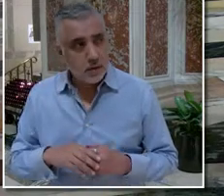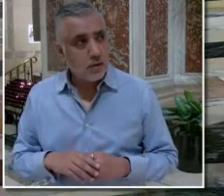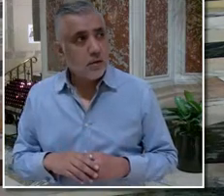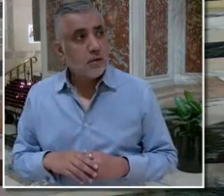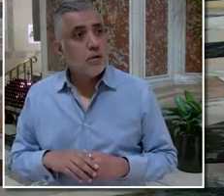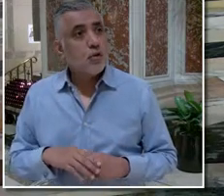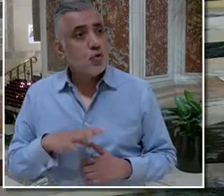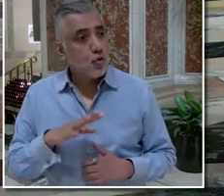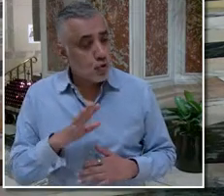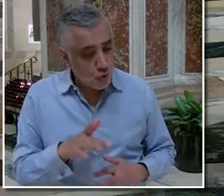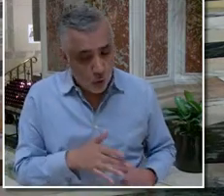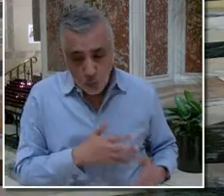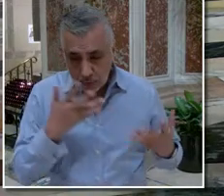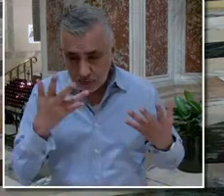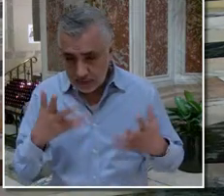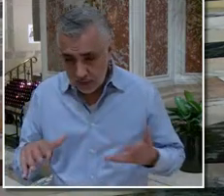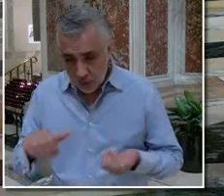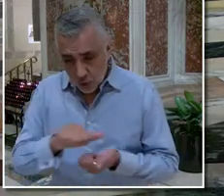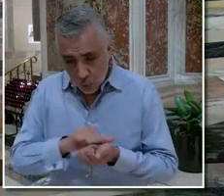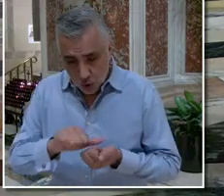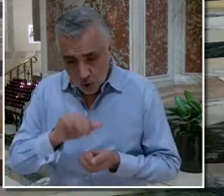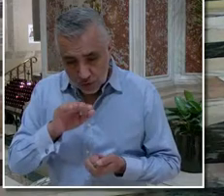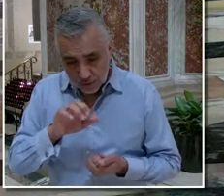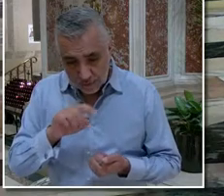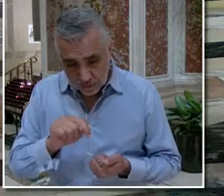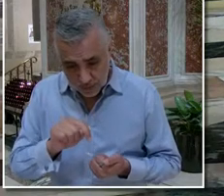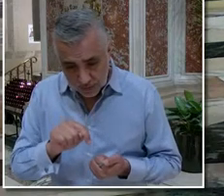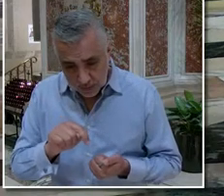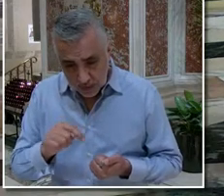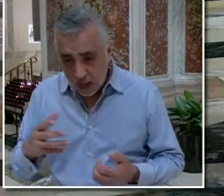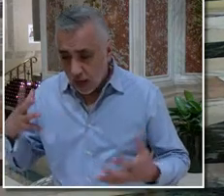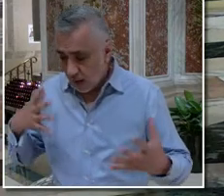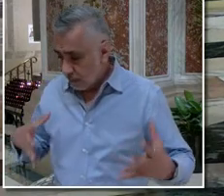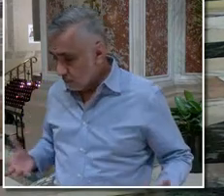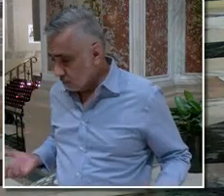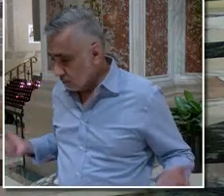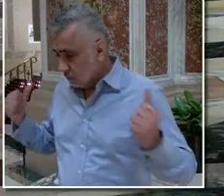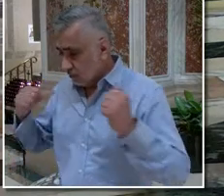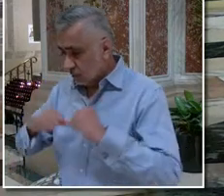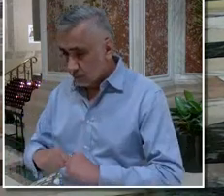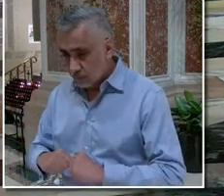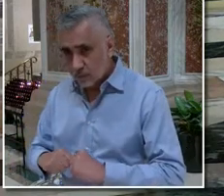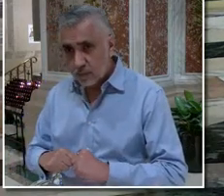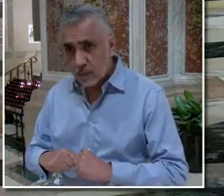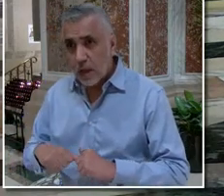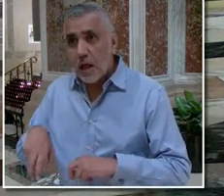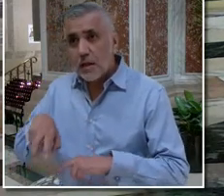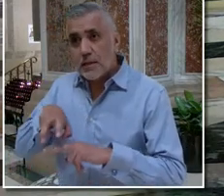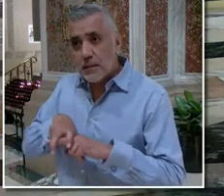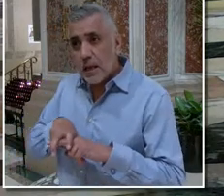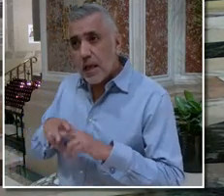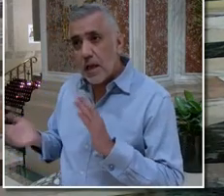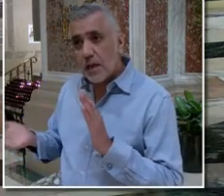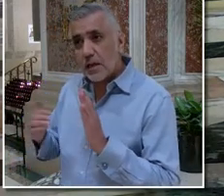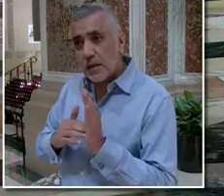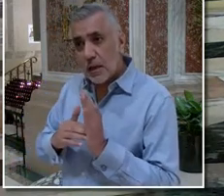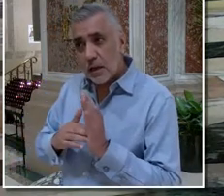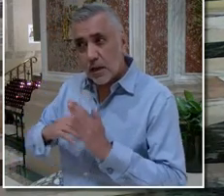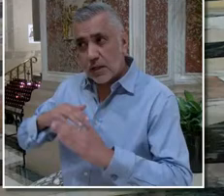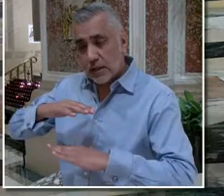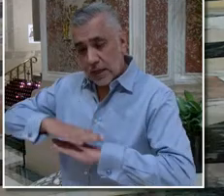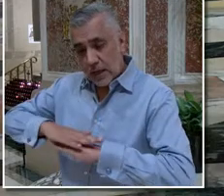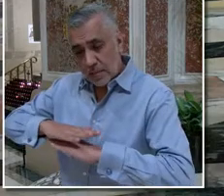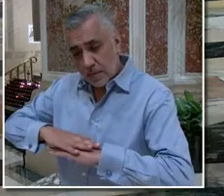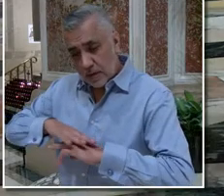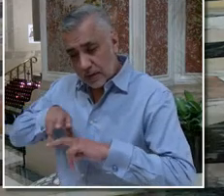So when he had washed their feet and put his garments back on and reclined at table again, he said to